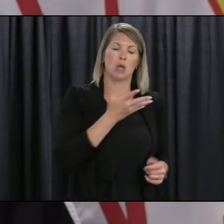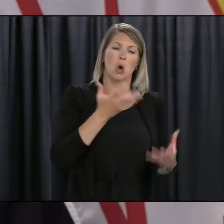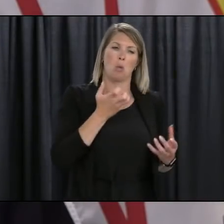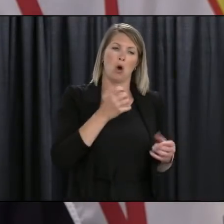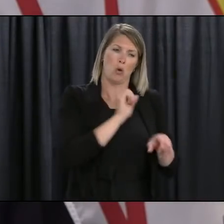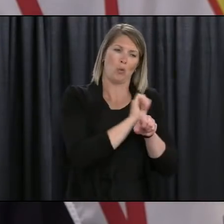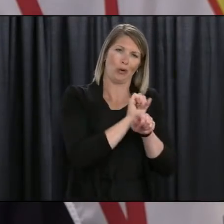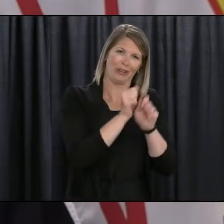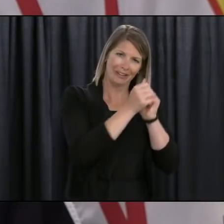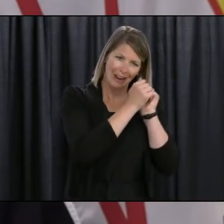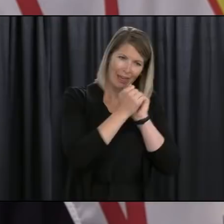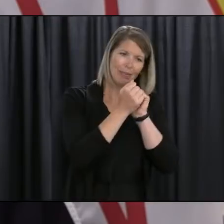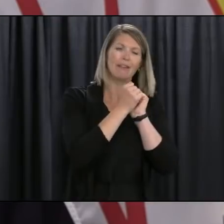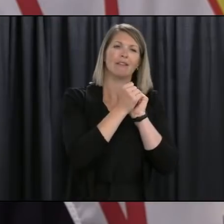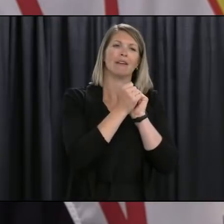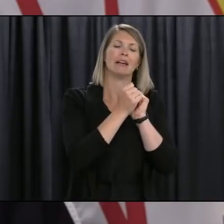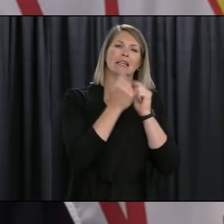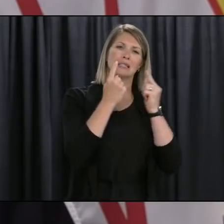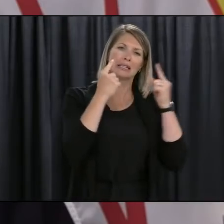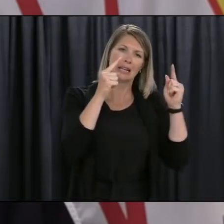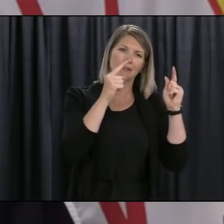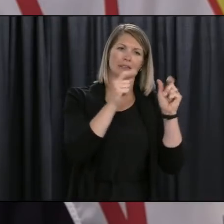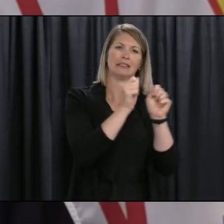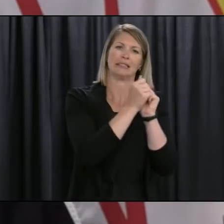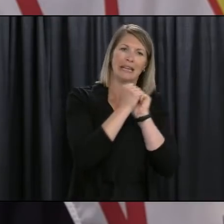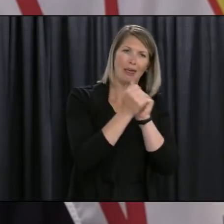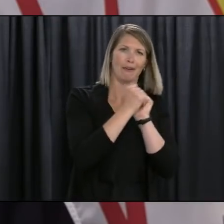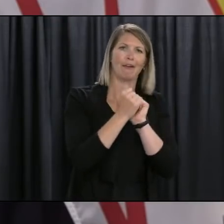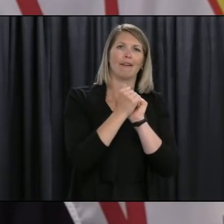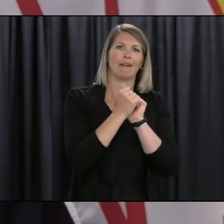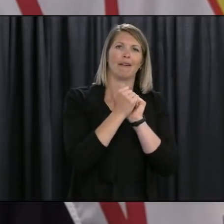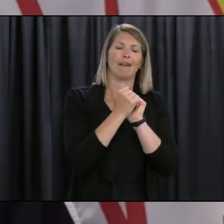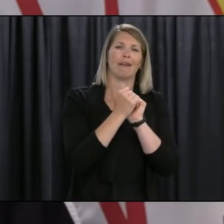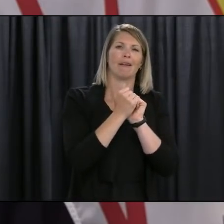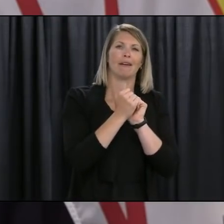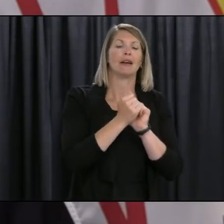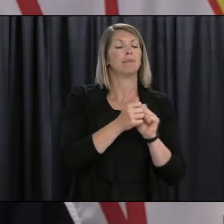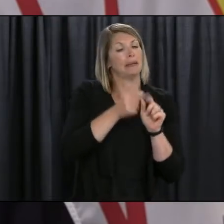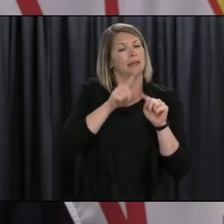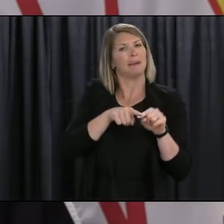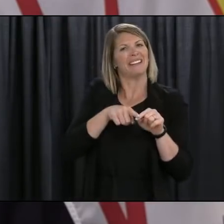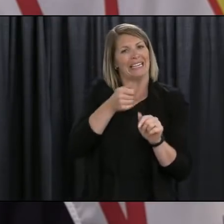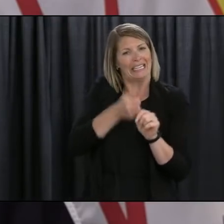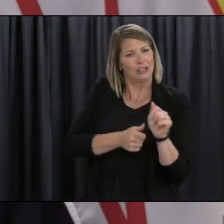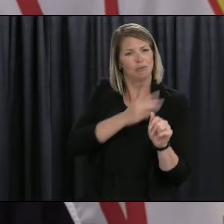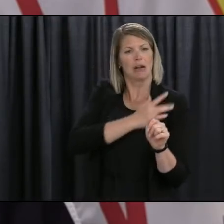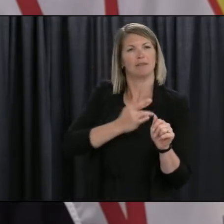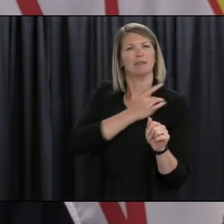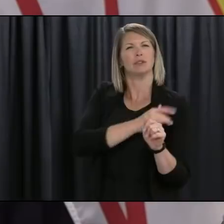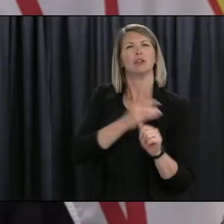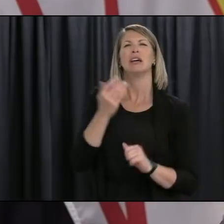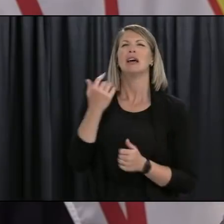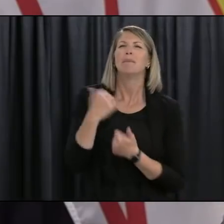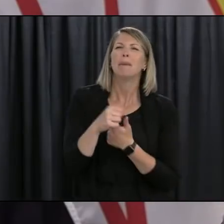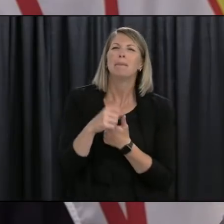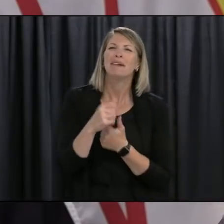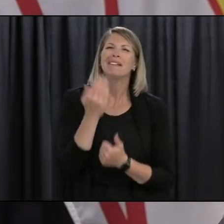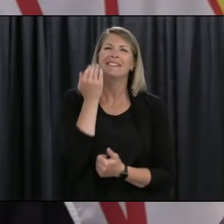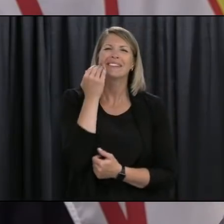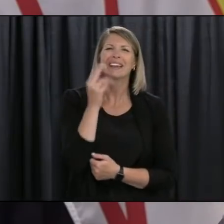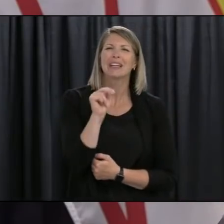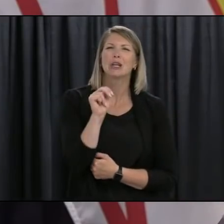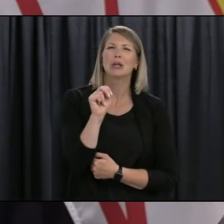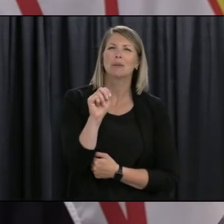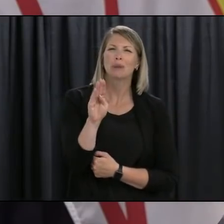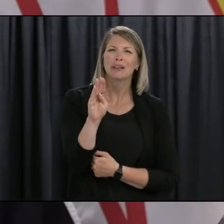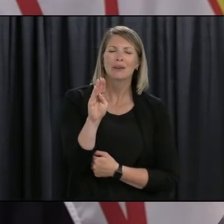decisions that is all and solely based on what's happening in their provinces. We would see just recently when New Brunswick had to shut down